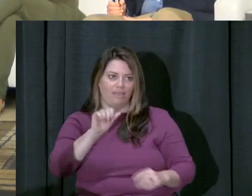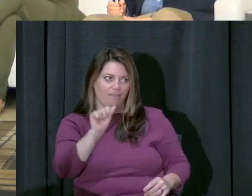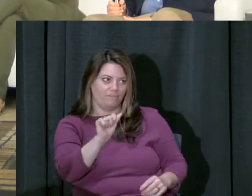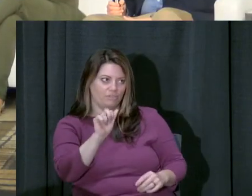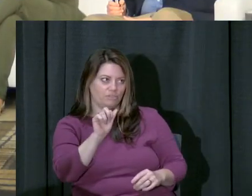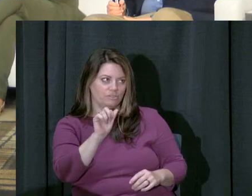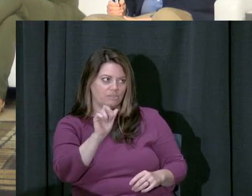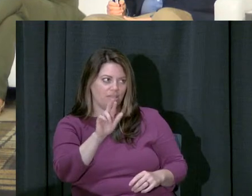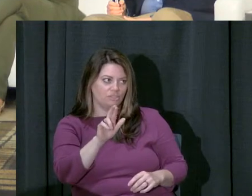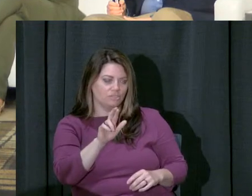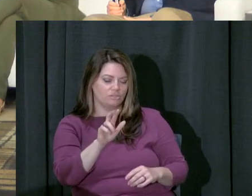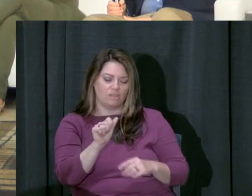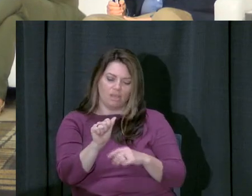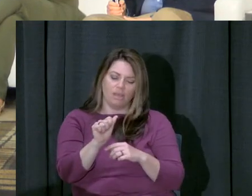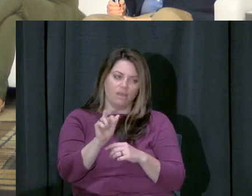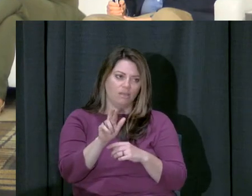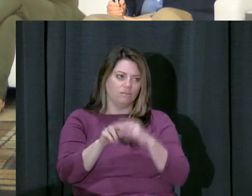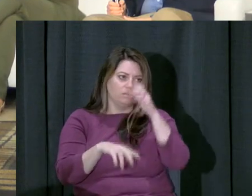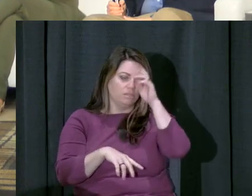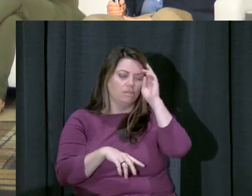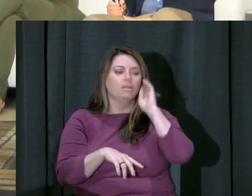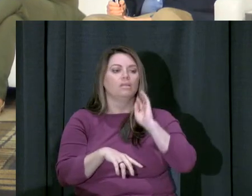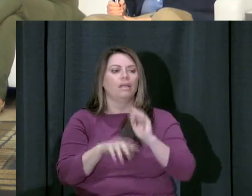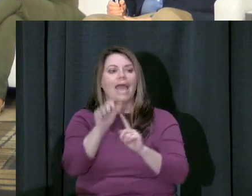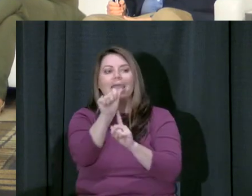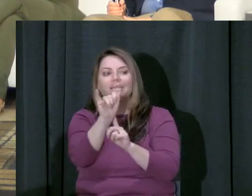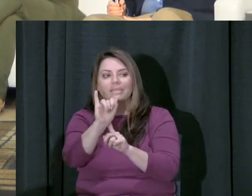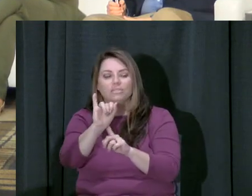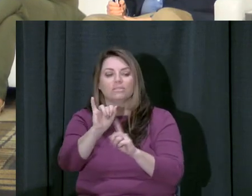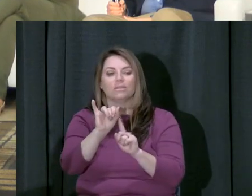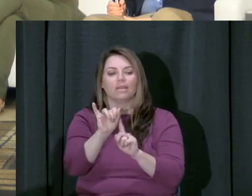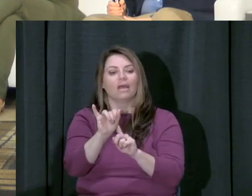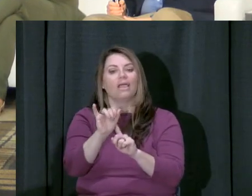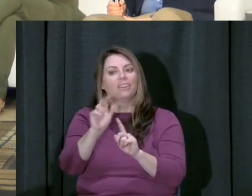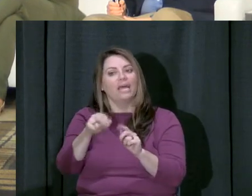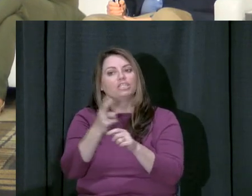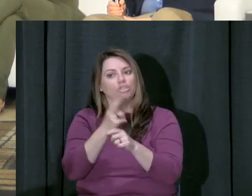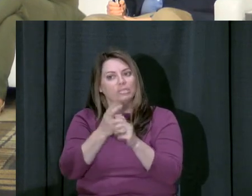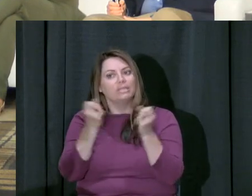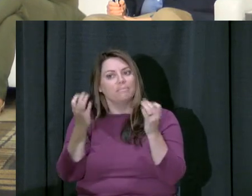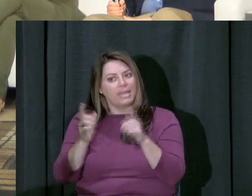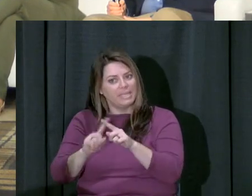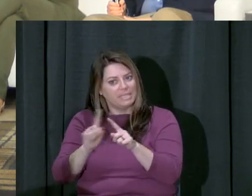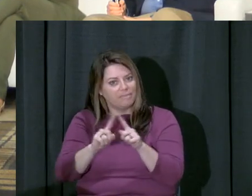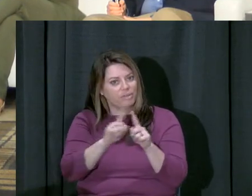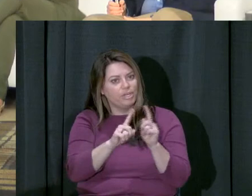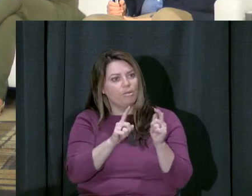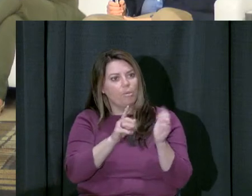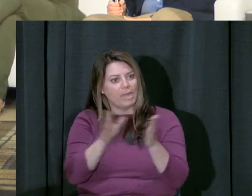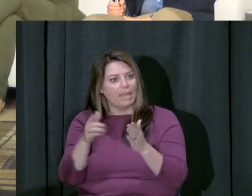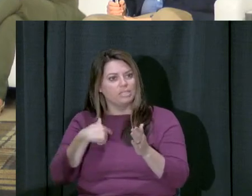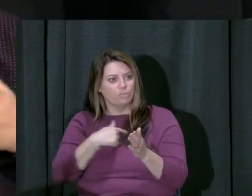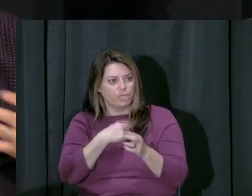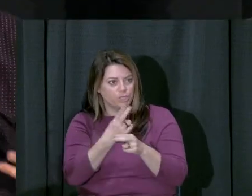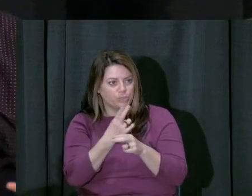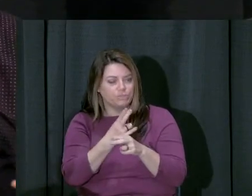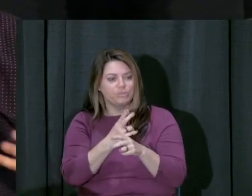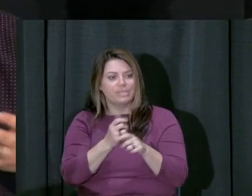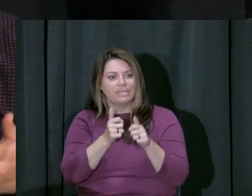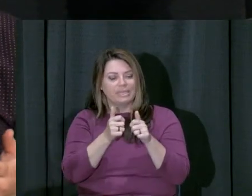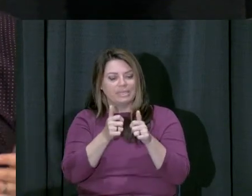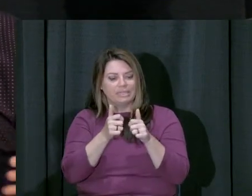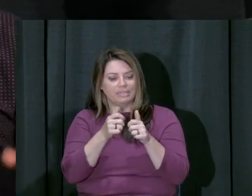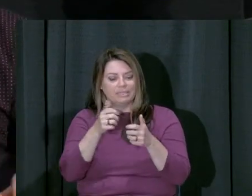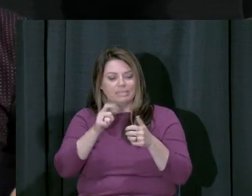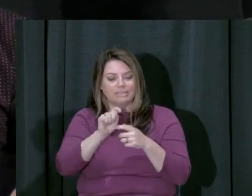example, amazing capabilities, but it's still using a lot of the modalities we're already used to, text in, text out, images in,